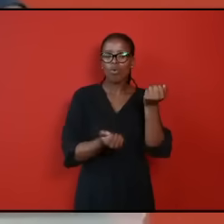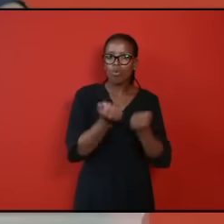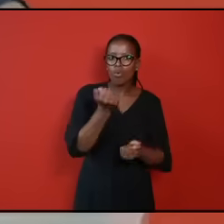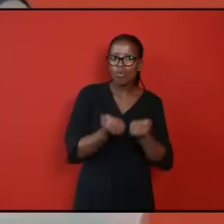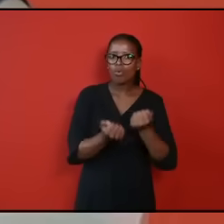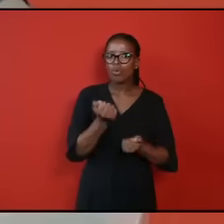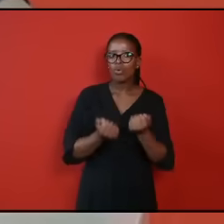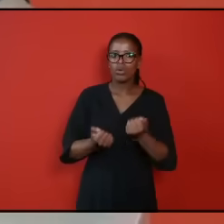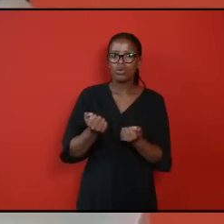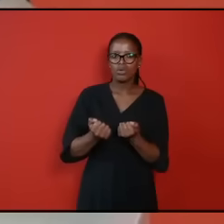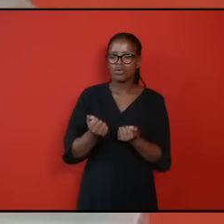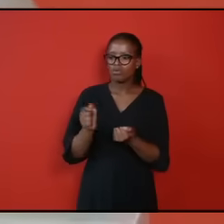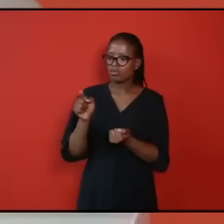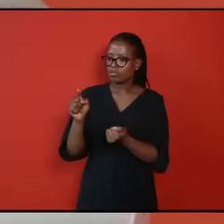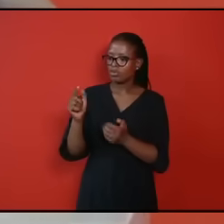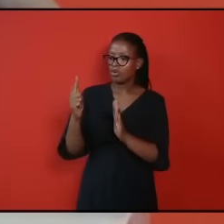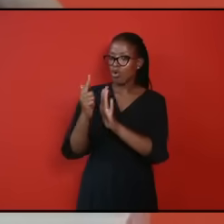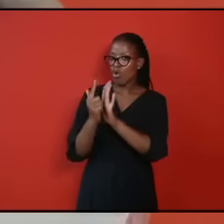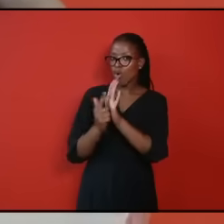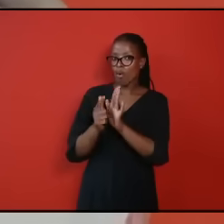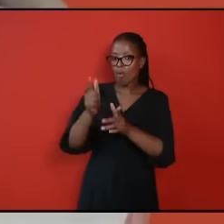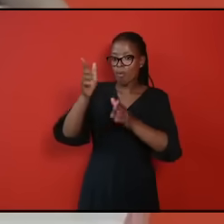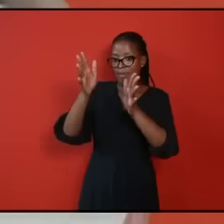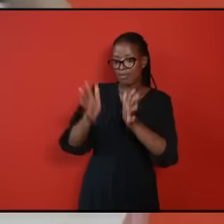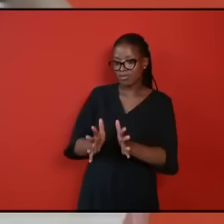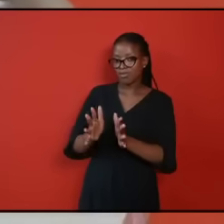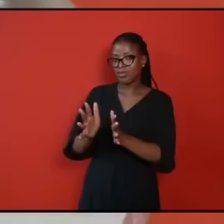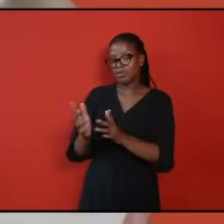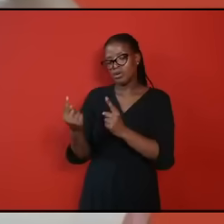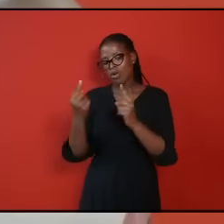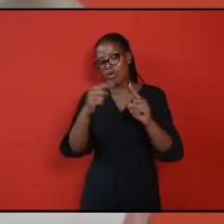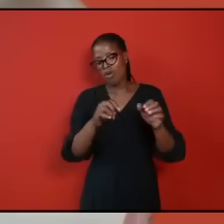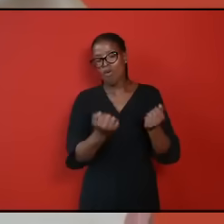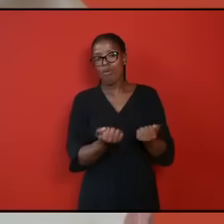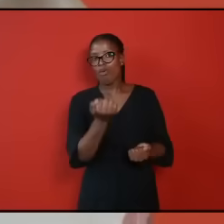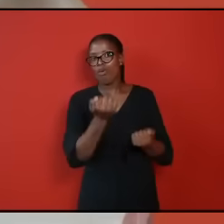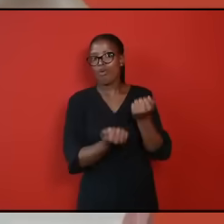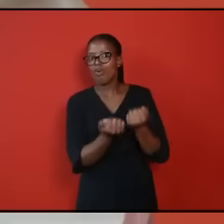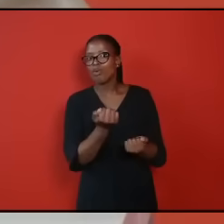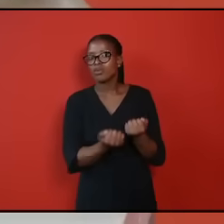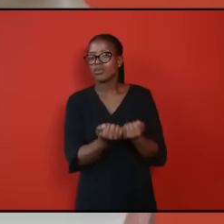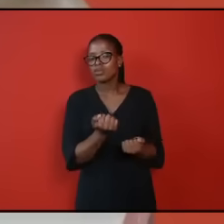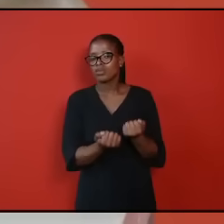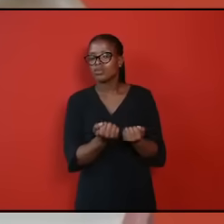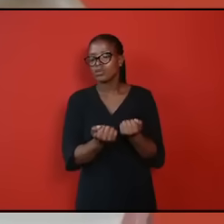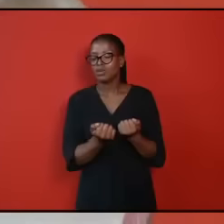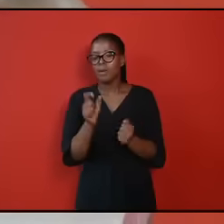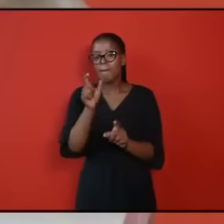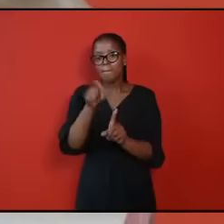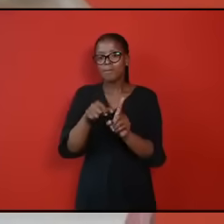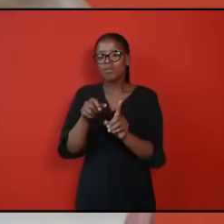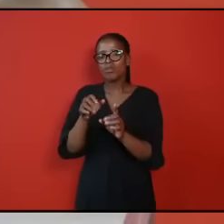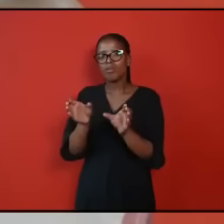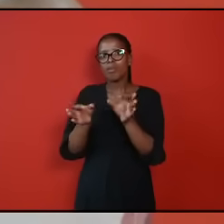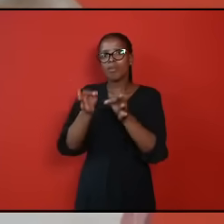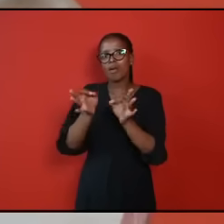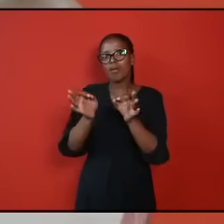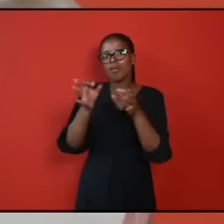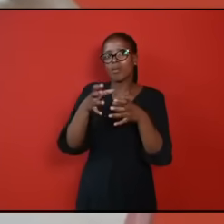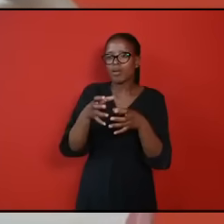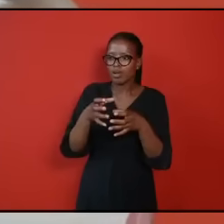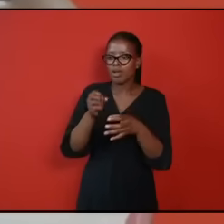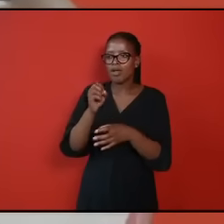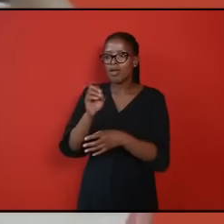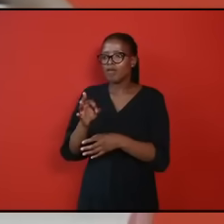the EFF which took lawyers here, took to court. It was cited as a first respondent, EFF. They never